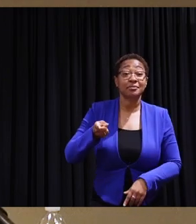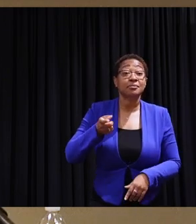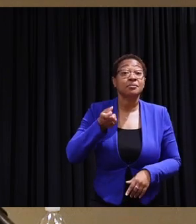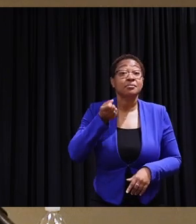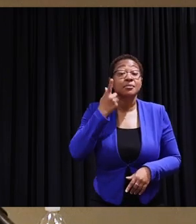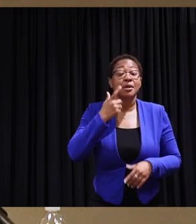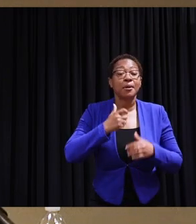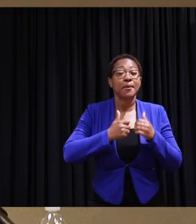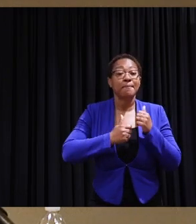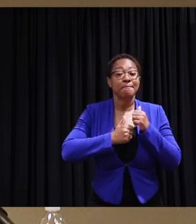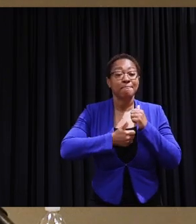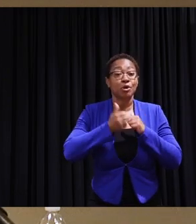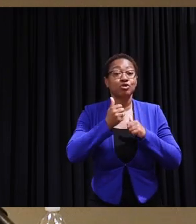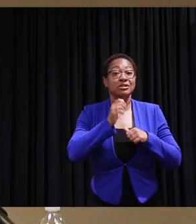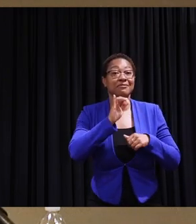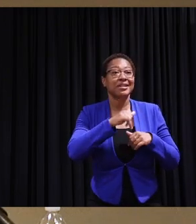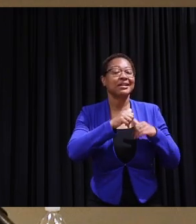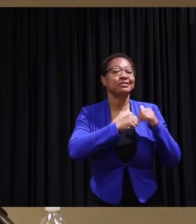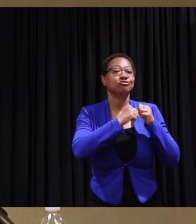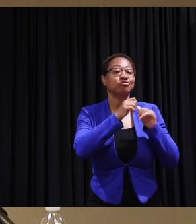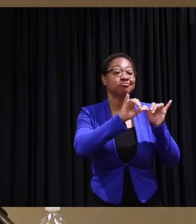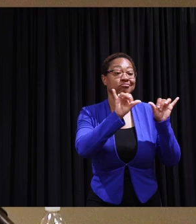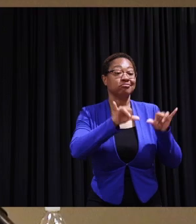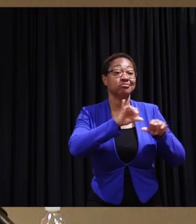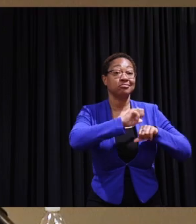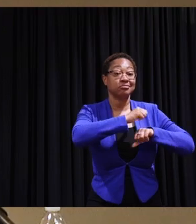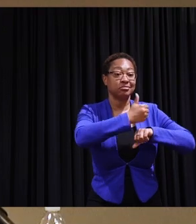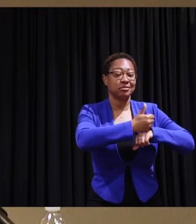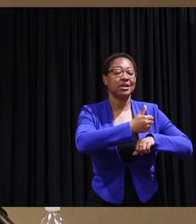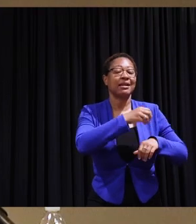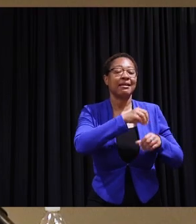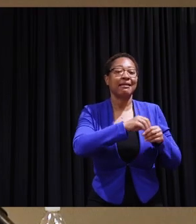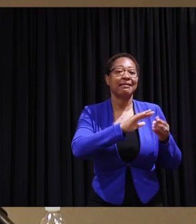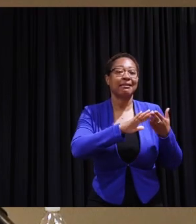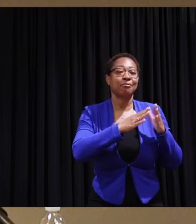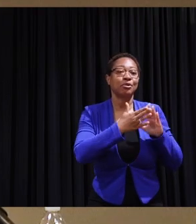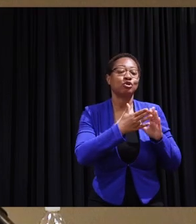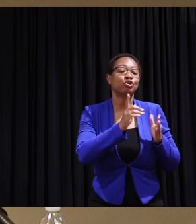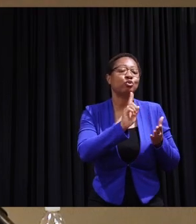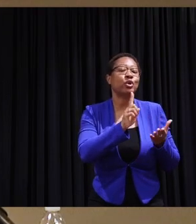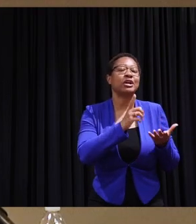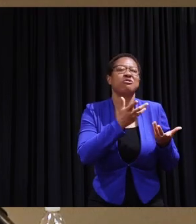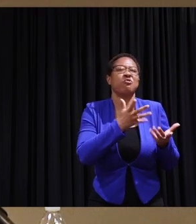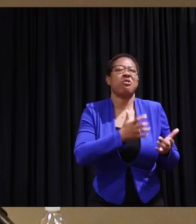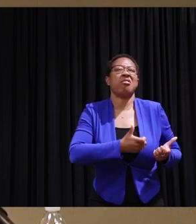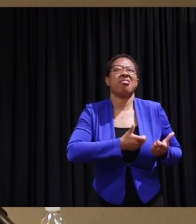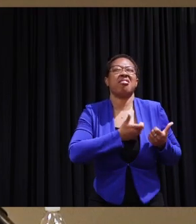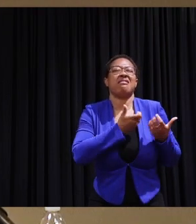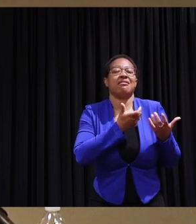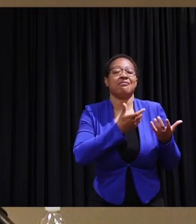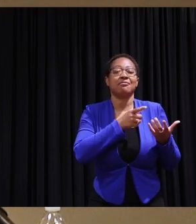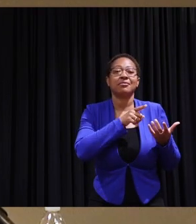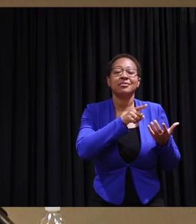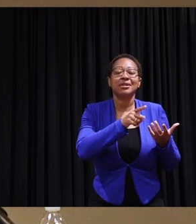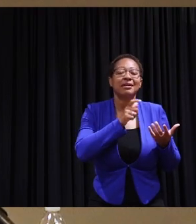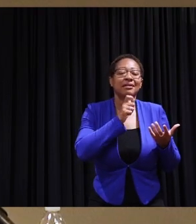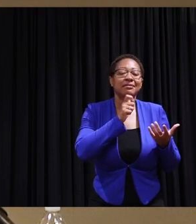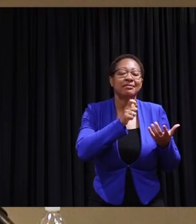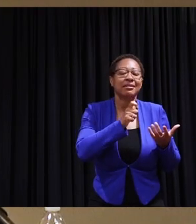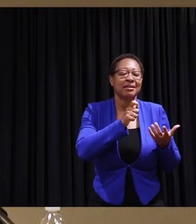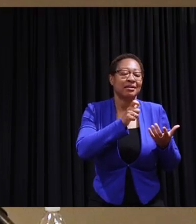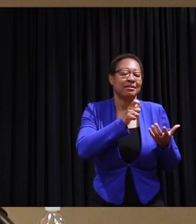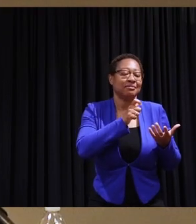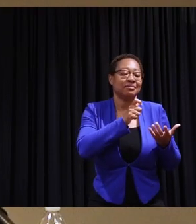of the infrastructure that was put into communities that are deemed desirable were not committed to communities that were